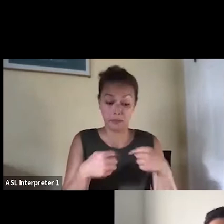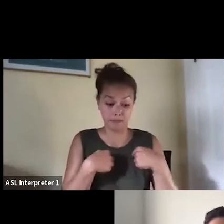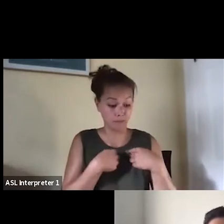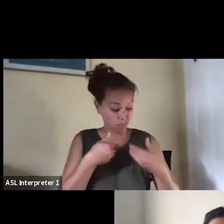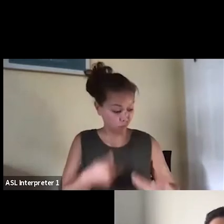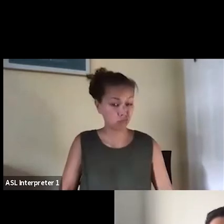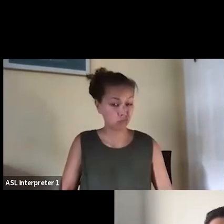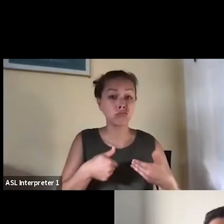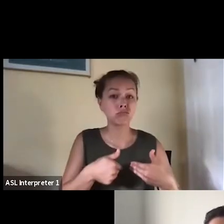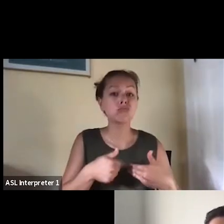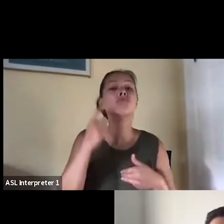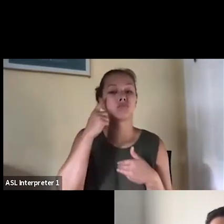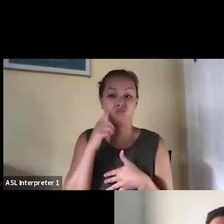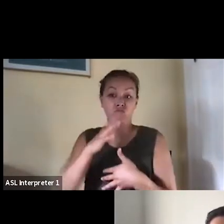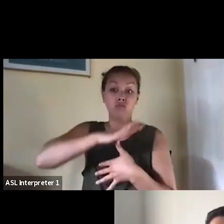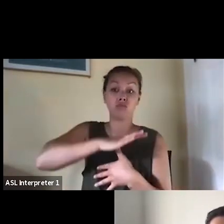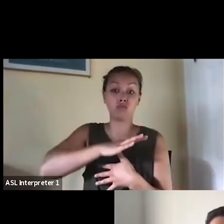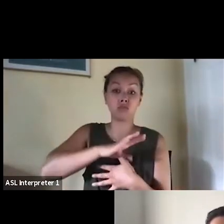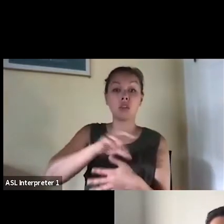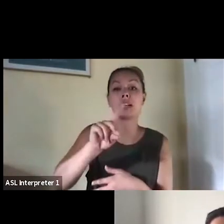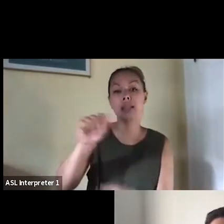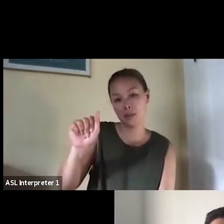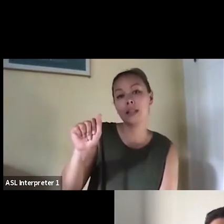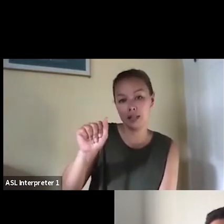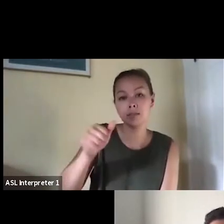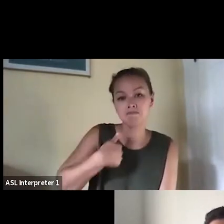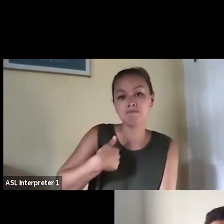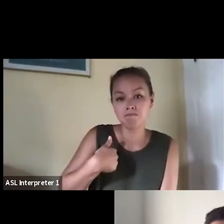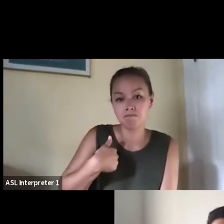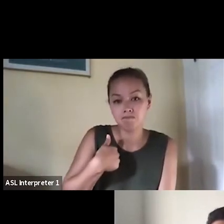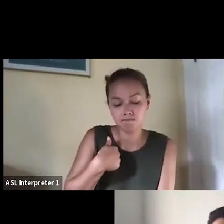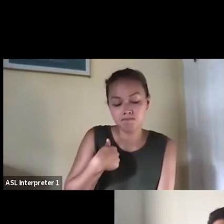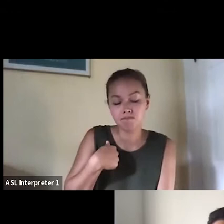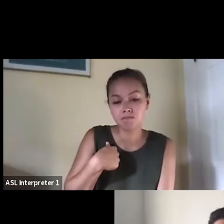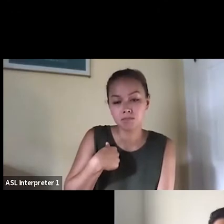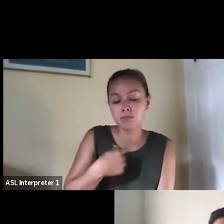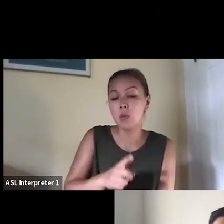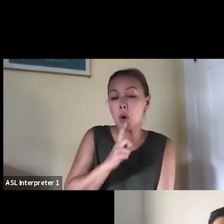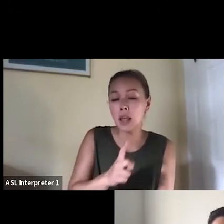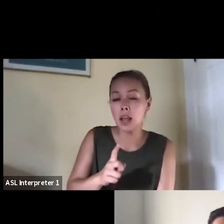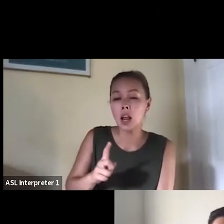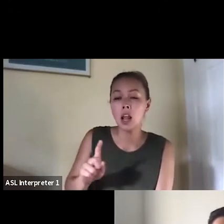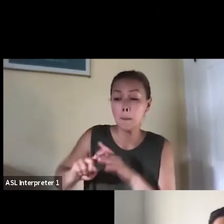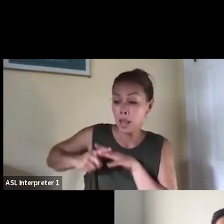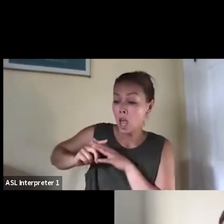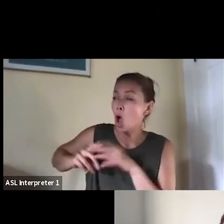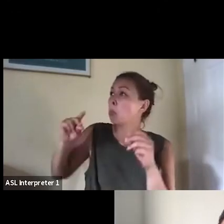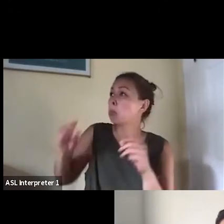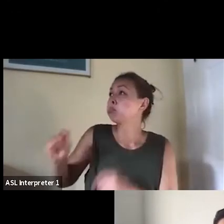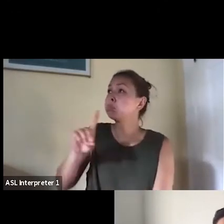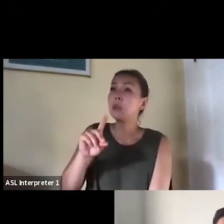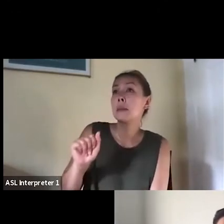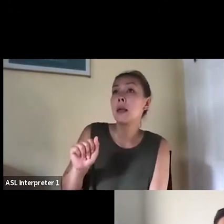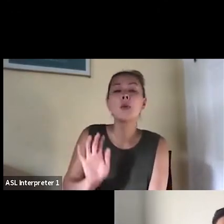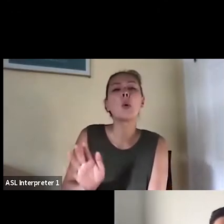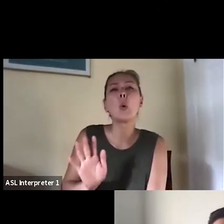and I put disability first. And that's taken me quite a while to get to. I'm someone who sort of